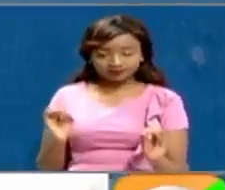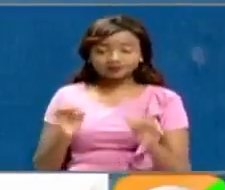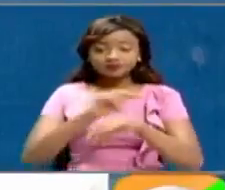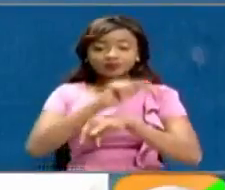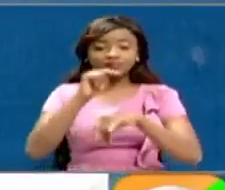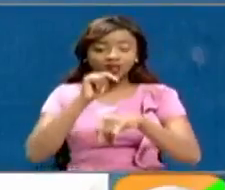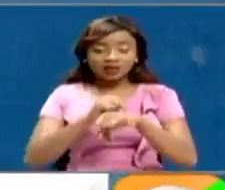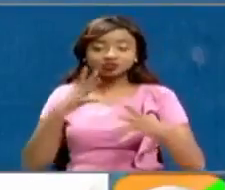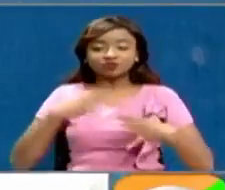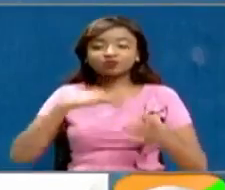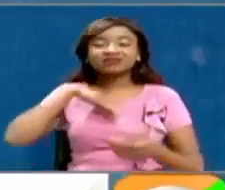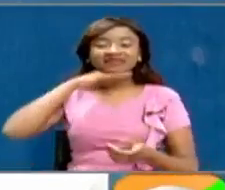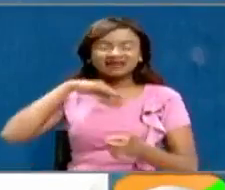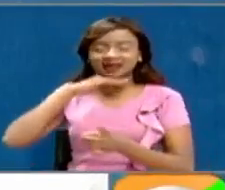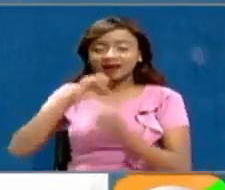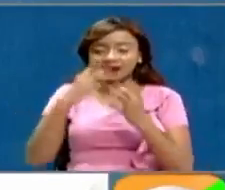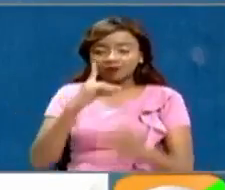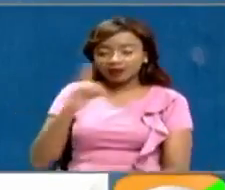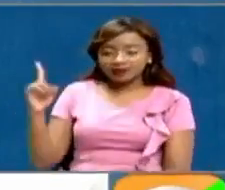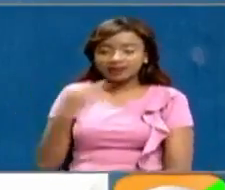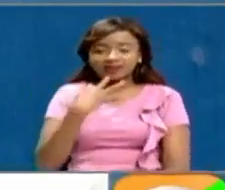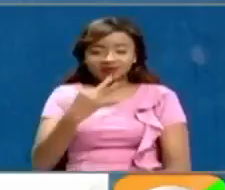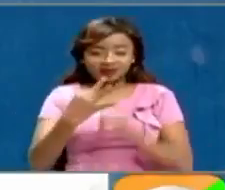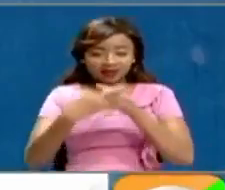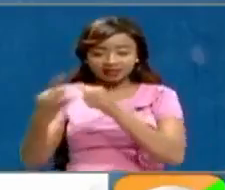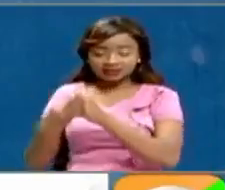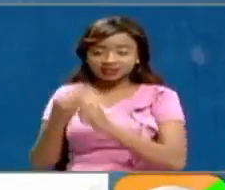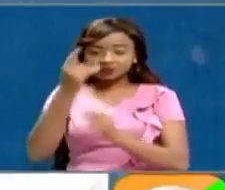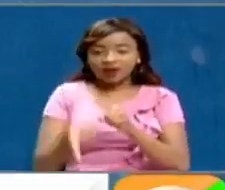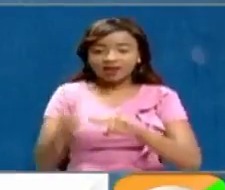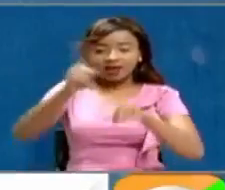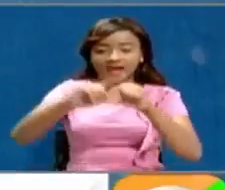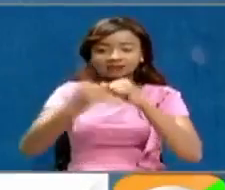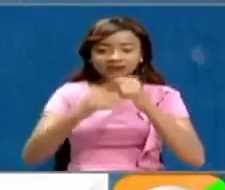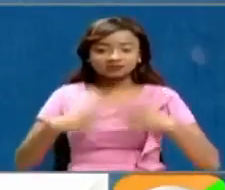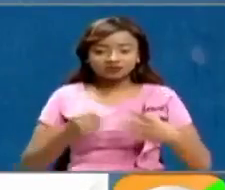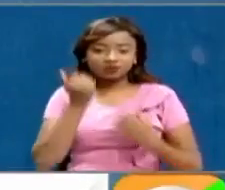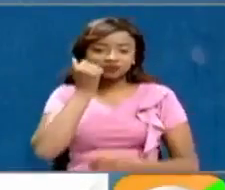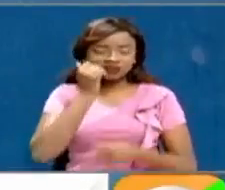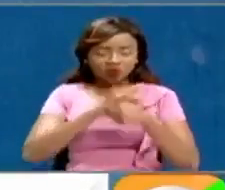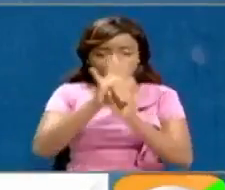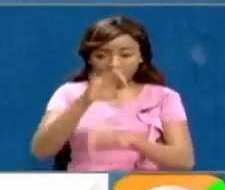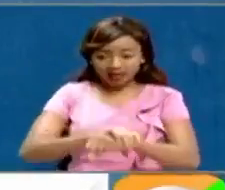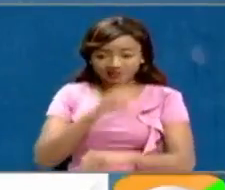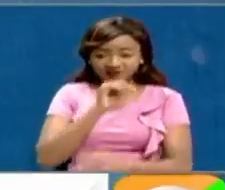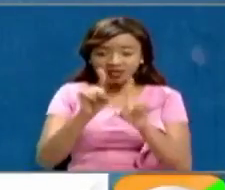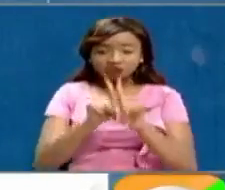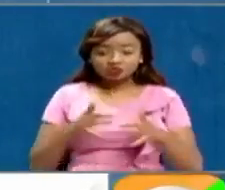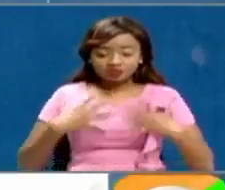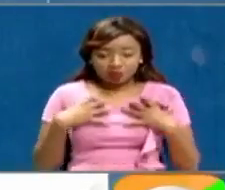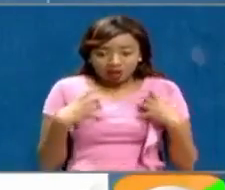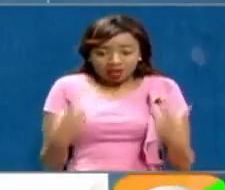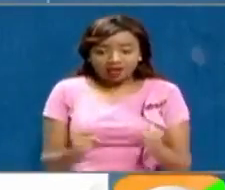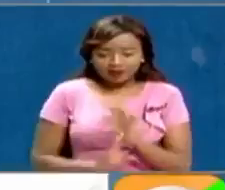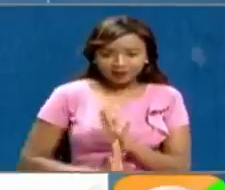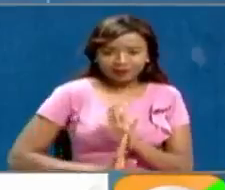The national death toll from the virus is up to 388 after an additional 6 patients succumbed to the disease. The recovery's toll has